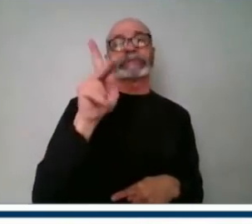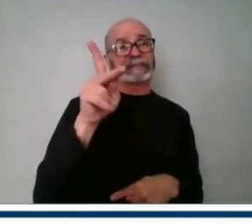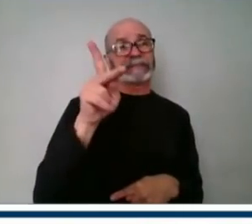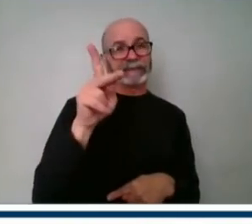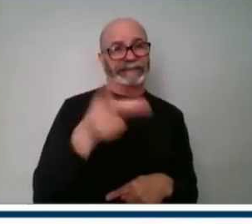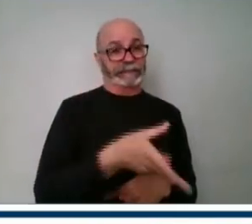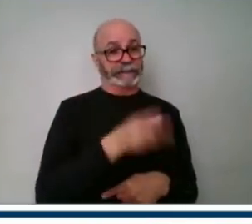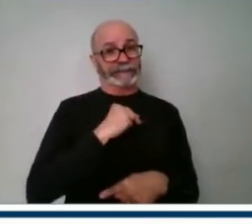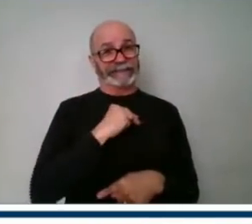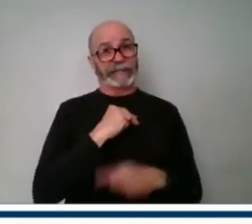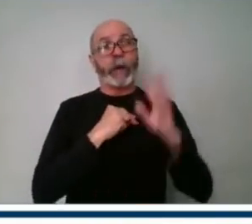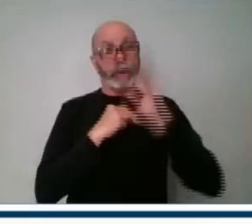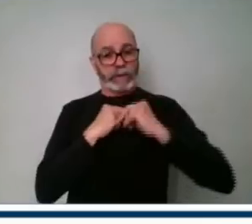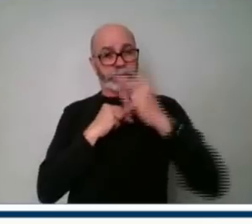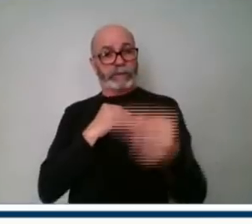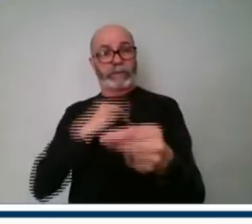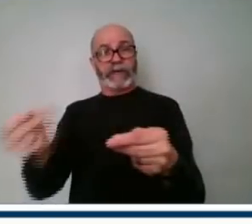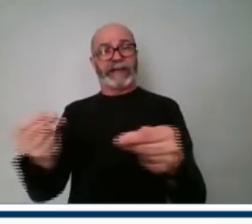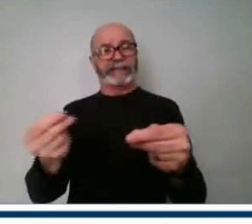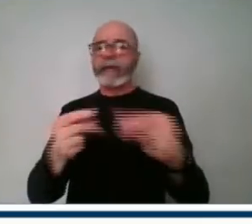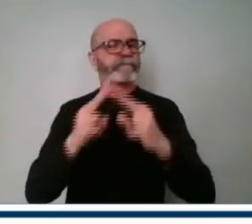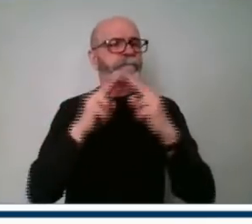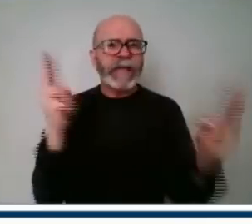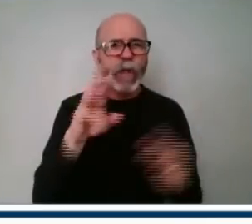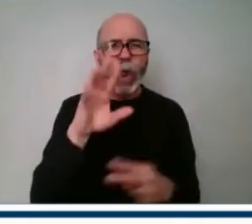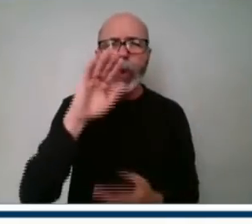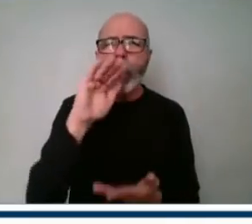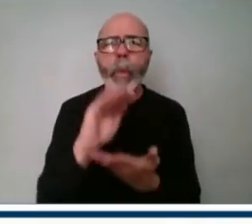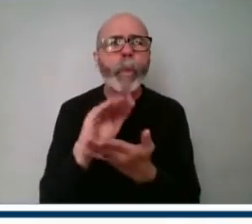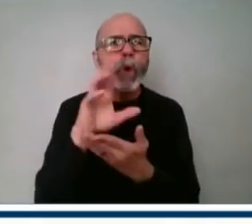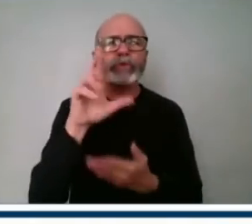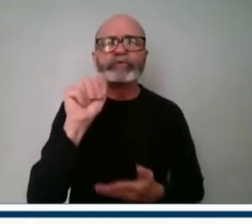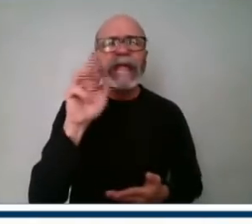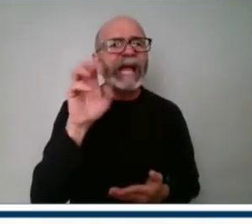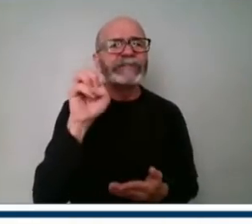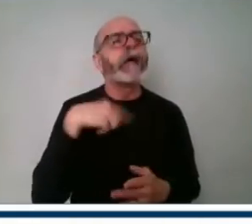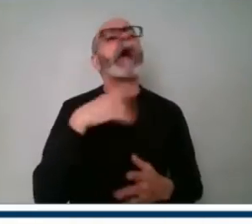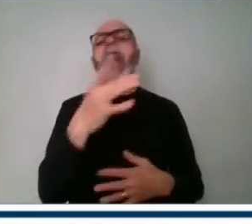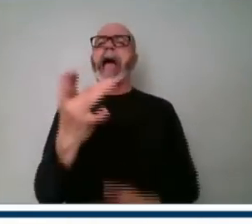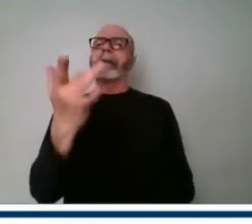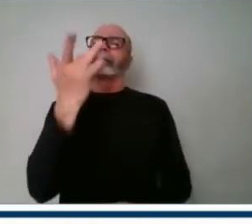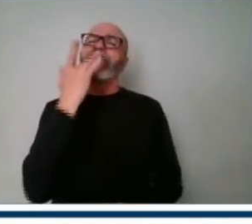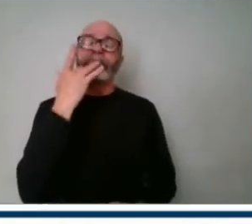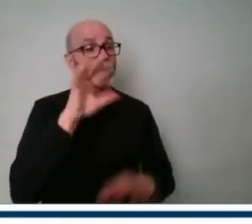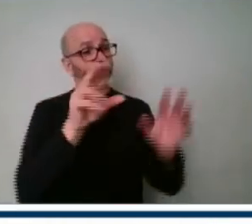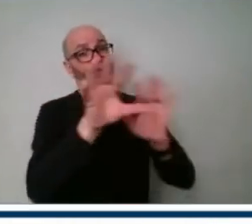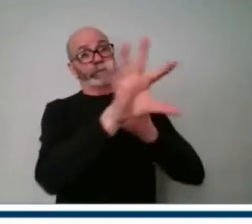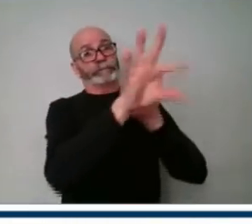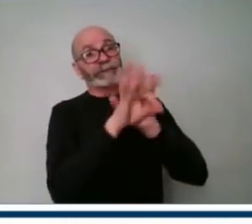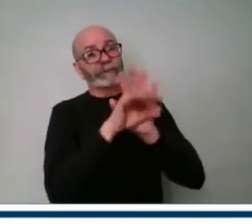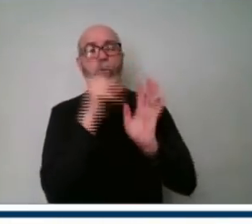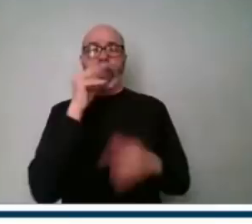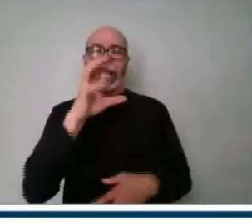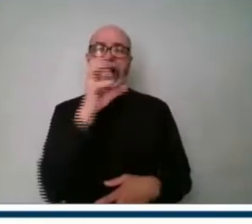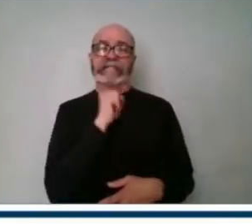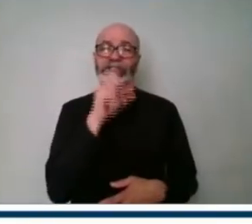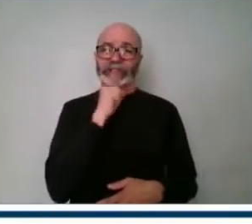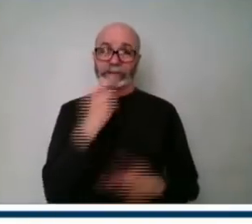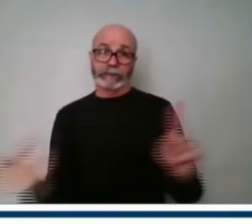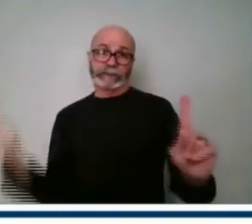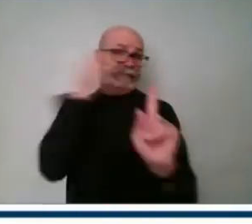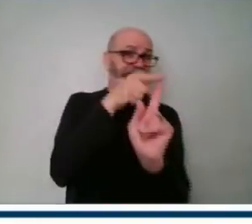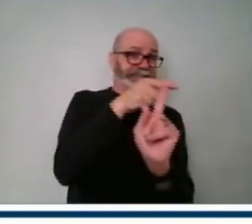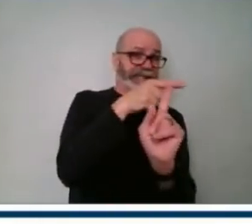groups is an age-based process, because that allows all of them to get immunized the quickest and will protect them even while they're waiting for